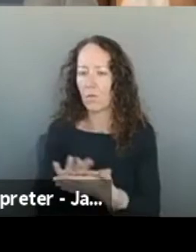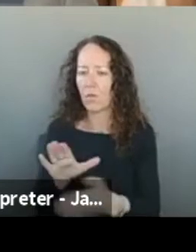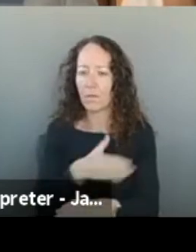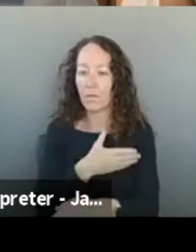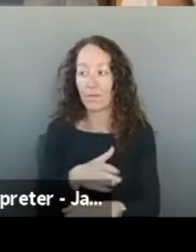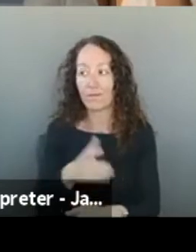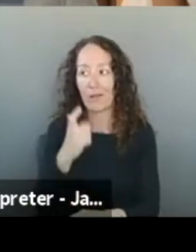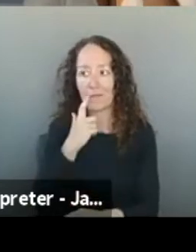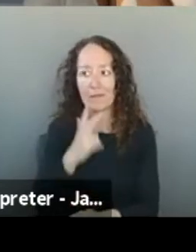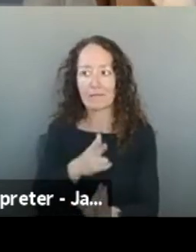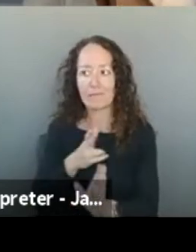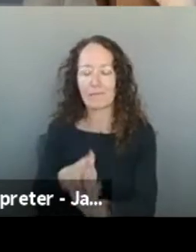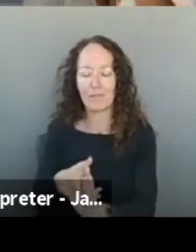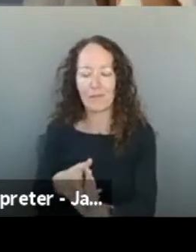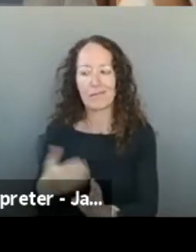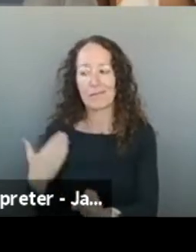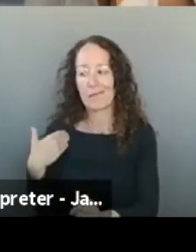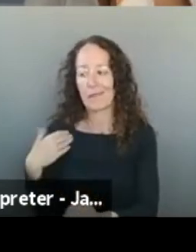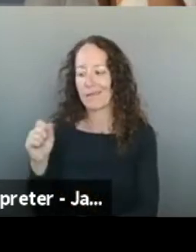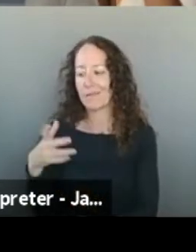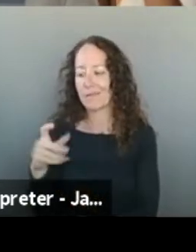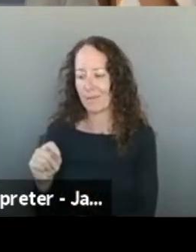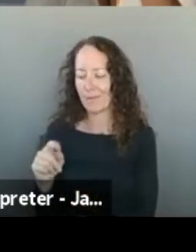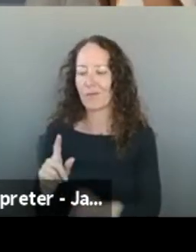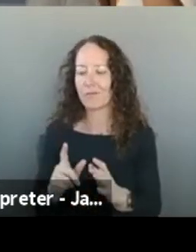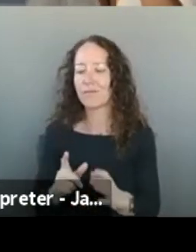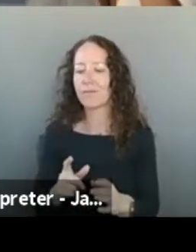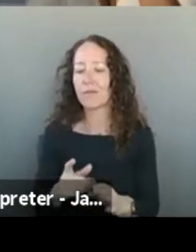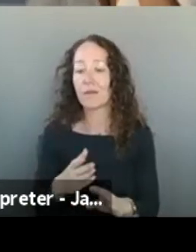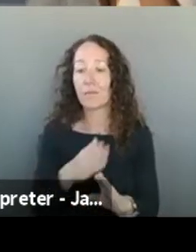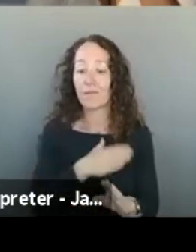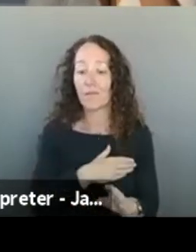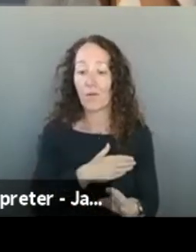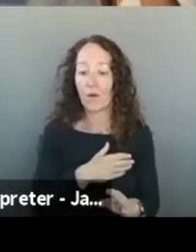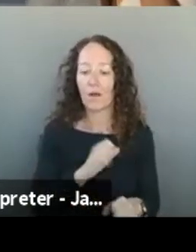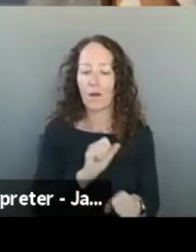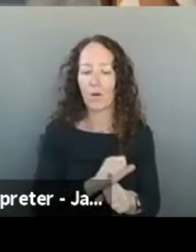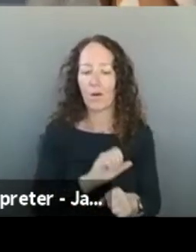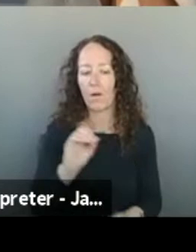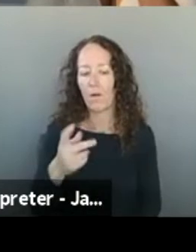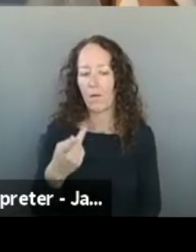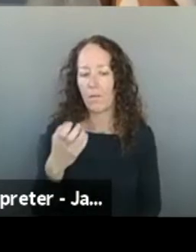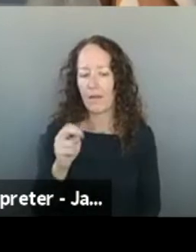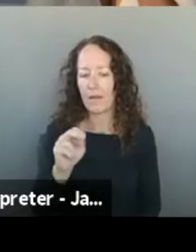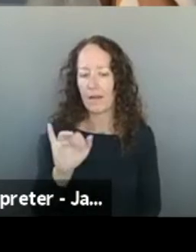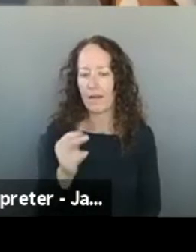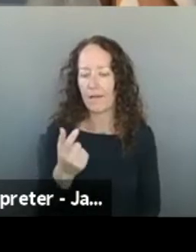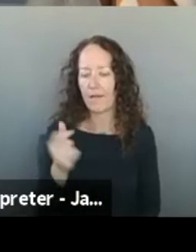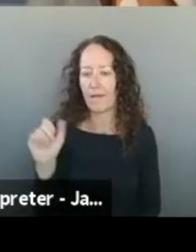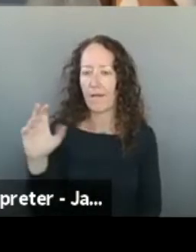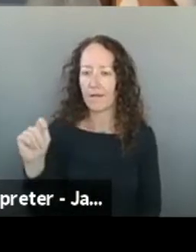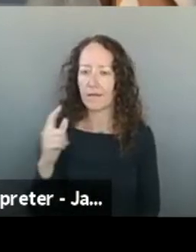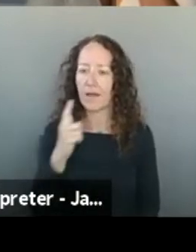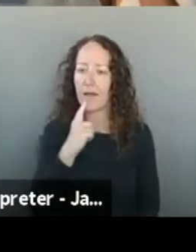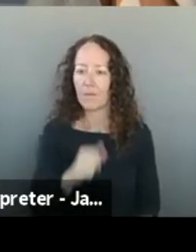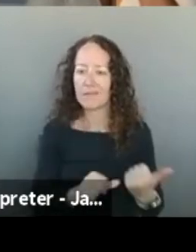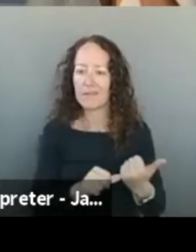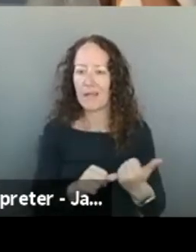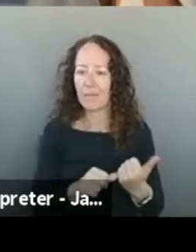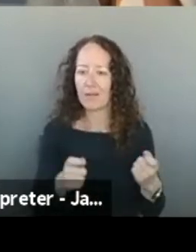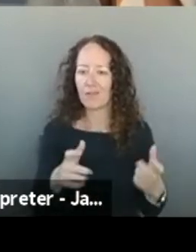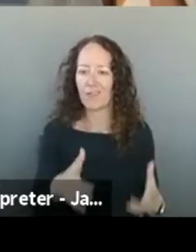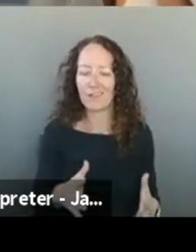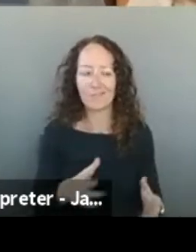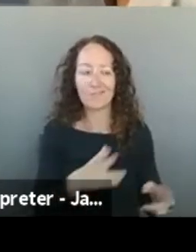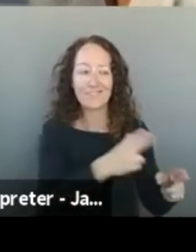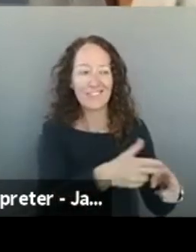since September. Previously, I was actually at opening act for 5 years, where I was last the Deputy Director. Shout out to all my opening